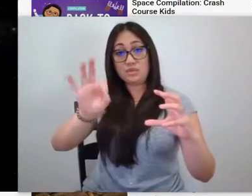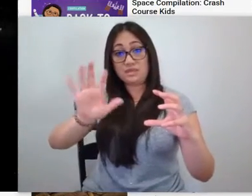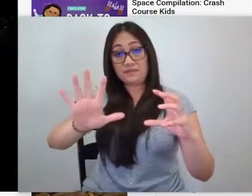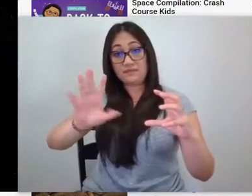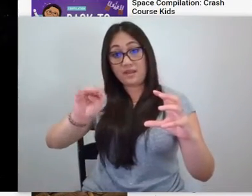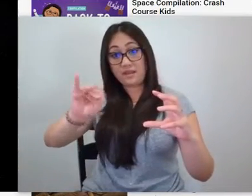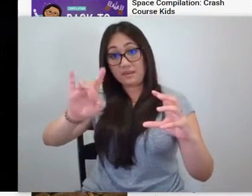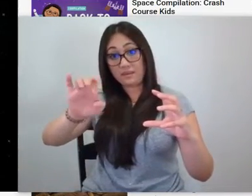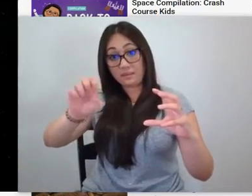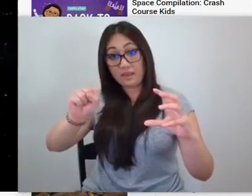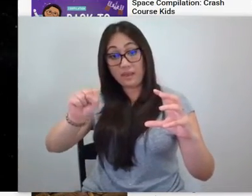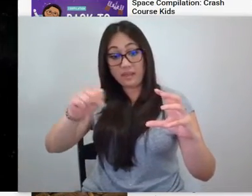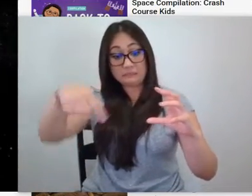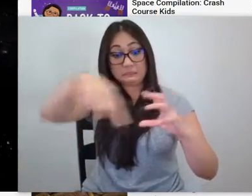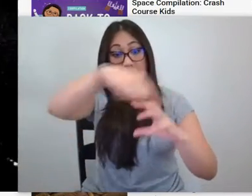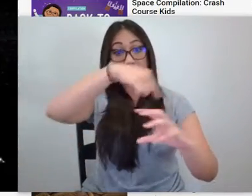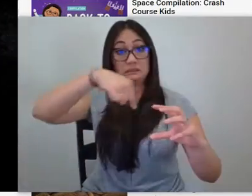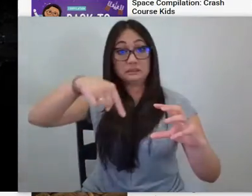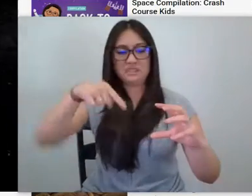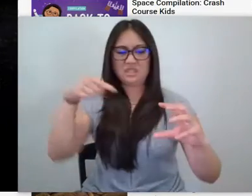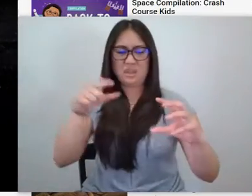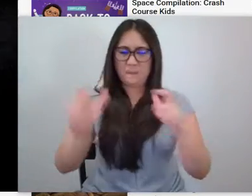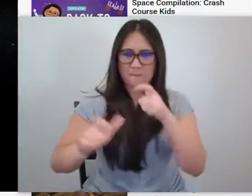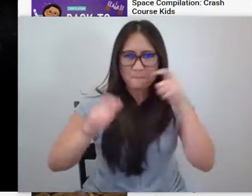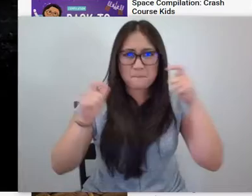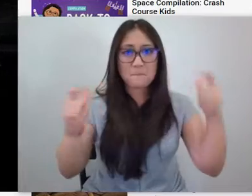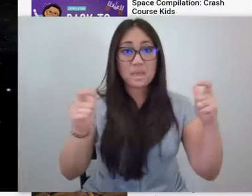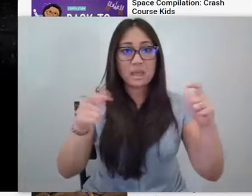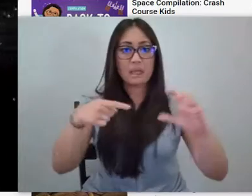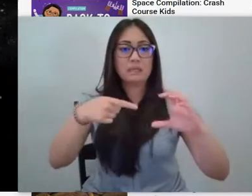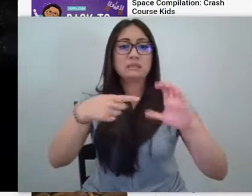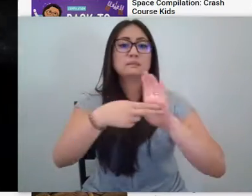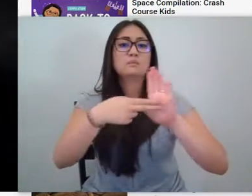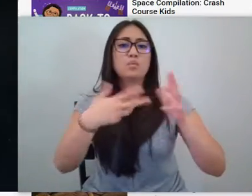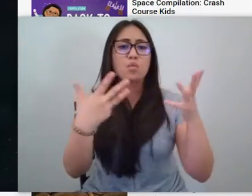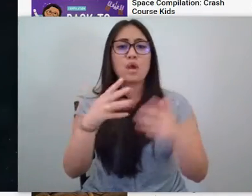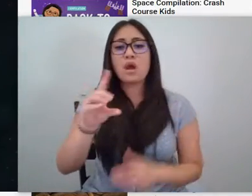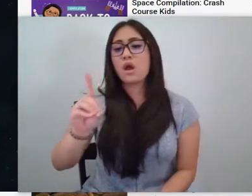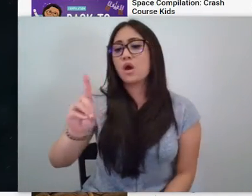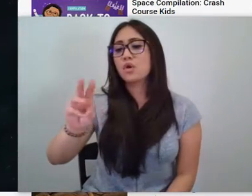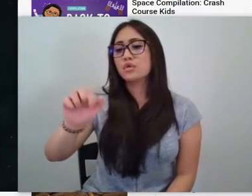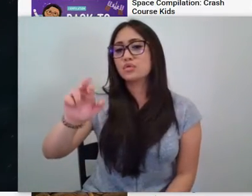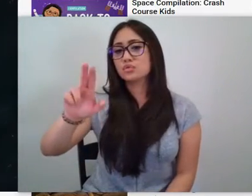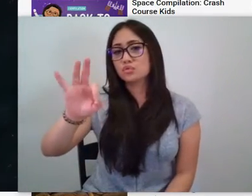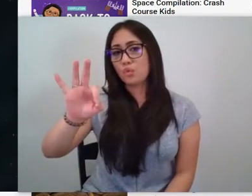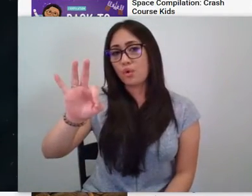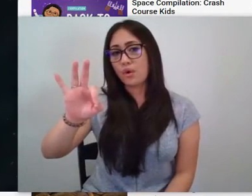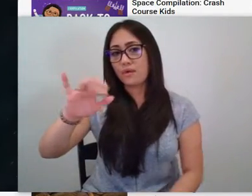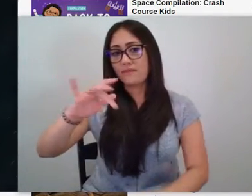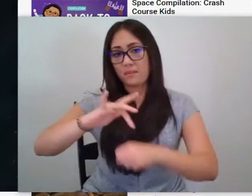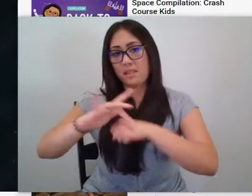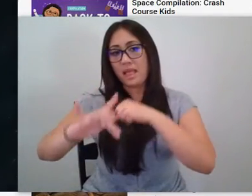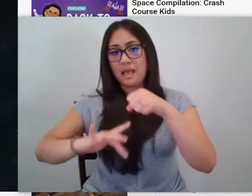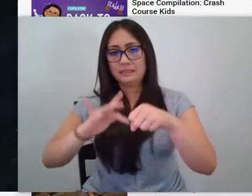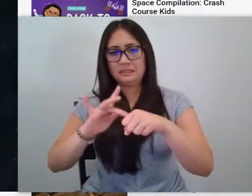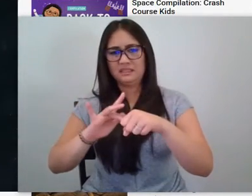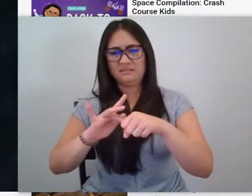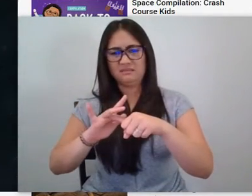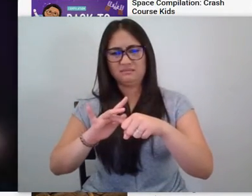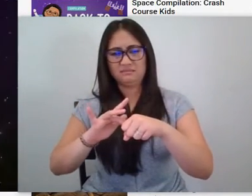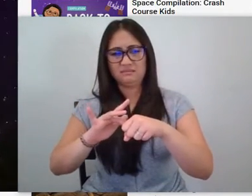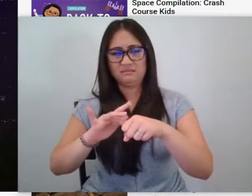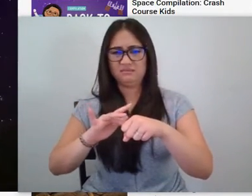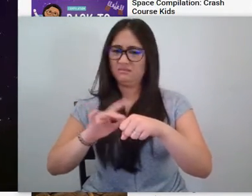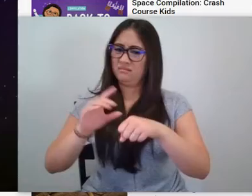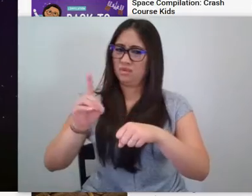Because it is so big, scientists decide to name it a dwarf planet. A dwarf planet is basically a smaller